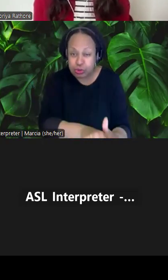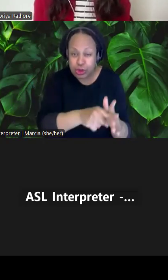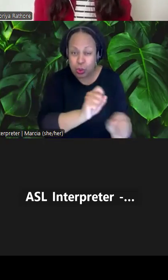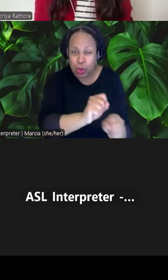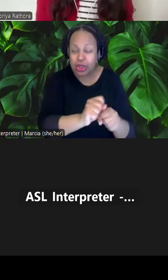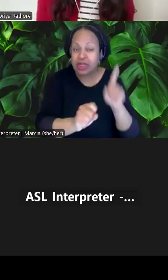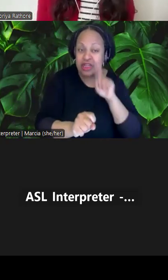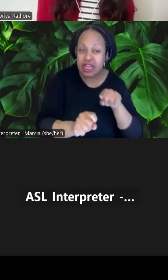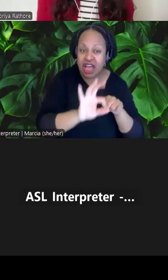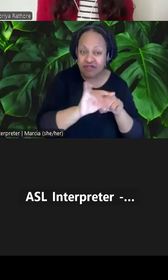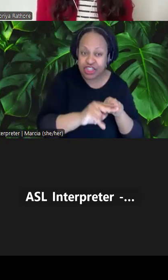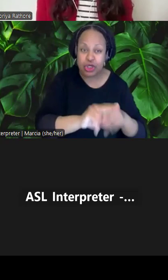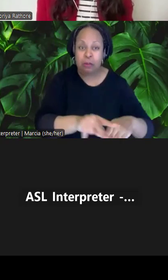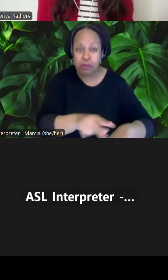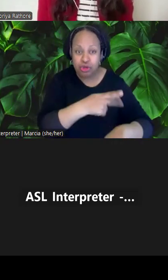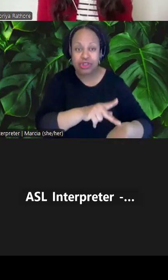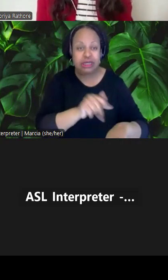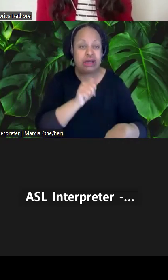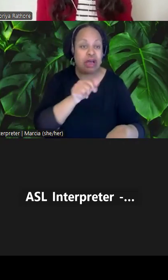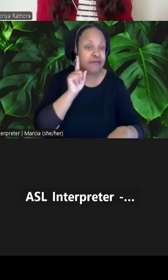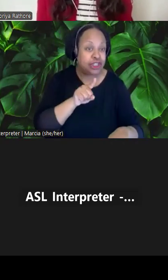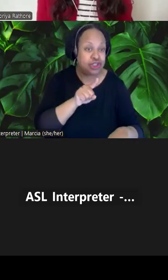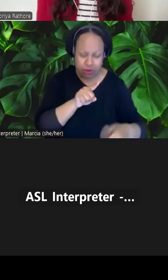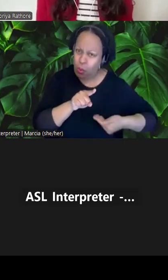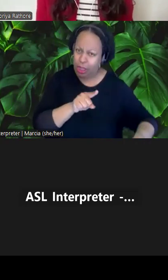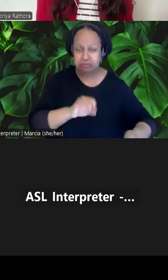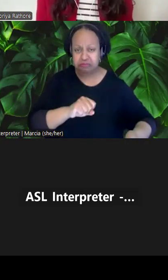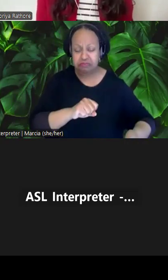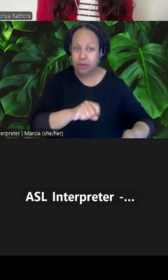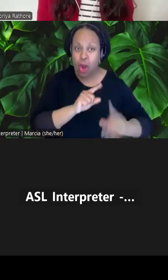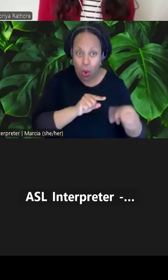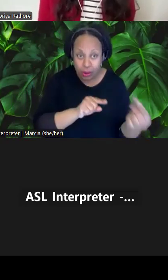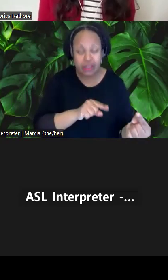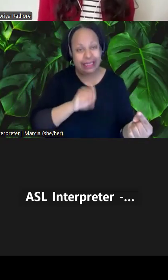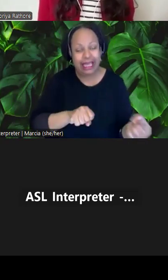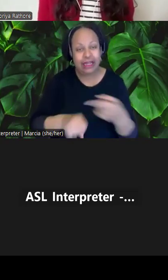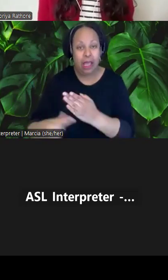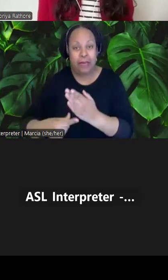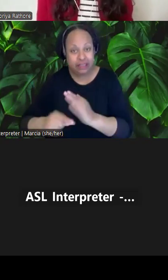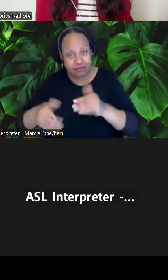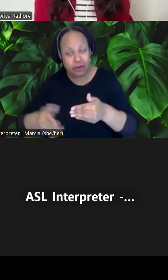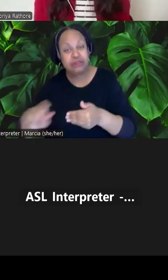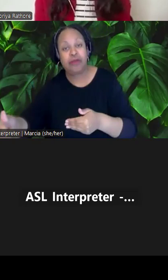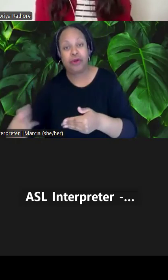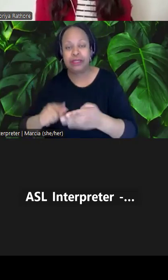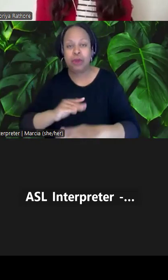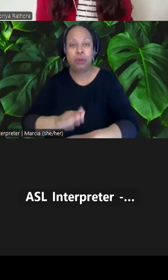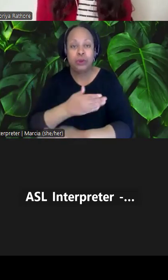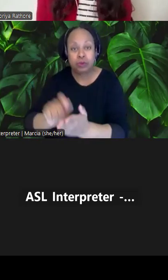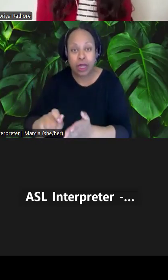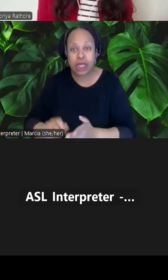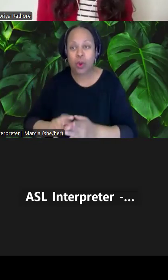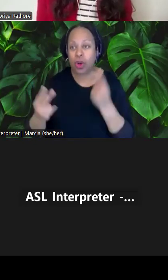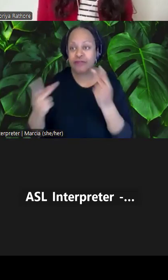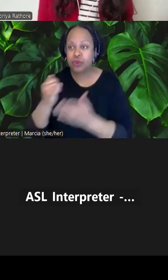fiction, poetry, and nonfiction, although we welcome that as well. You can be a magazine focused on music writing or visual